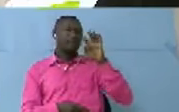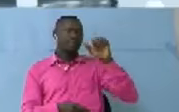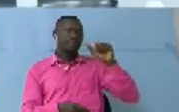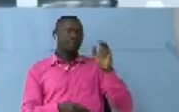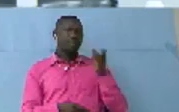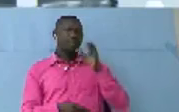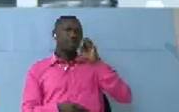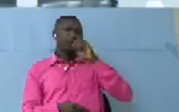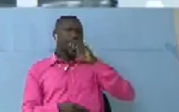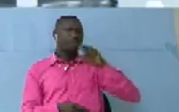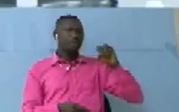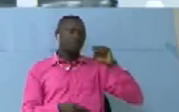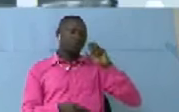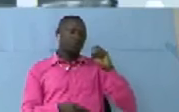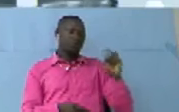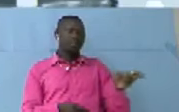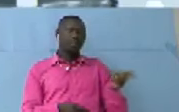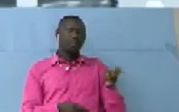Matthew K. Jalo,